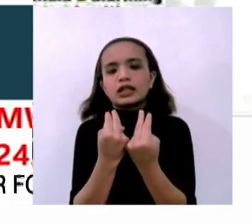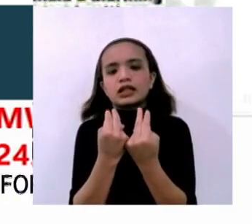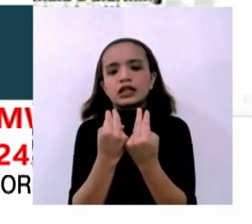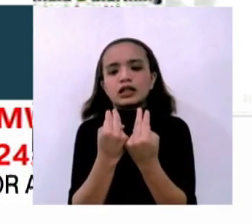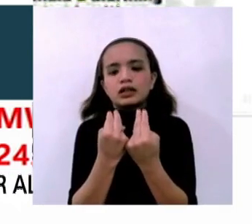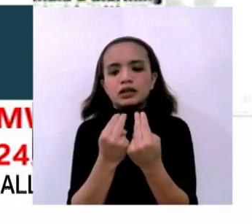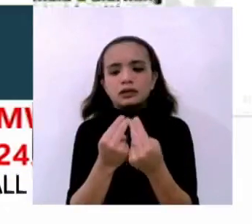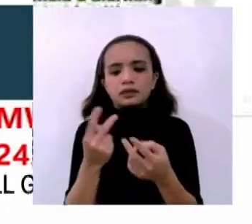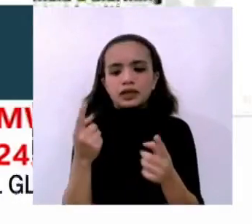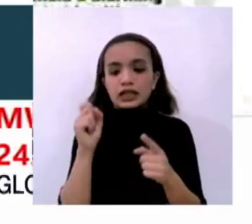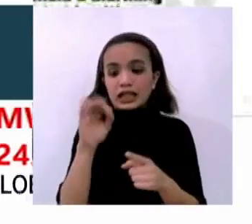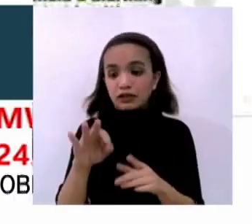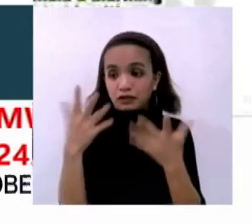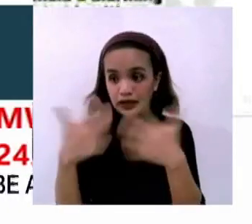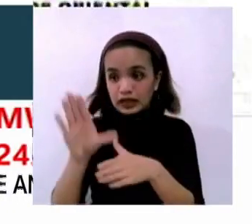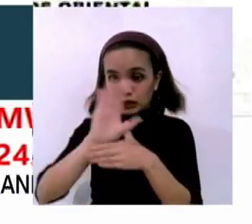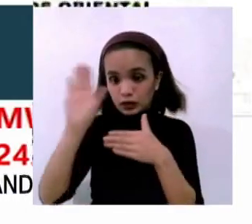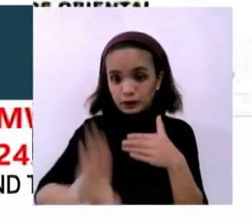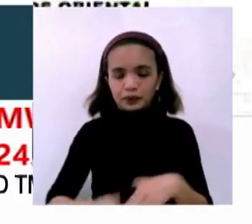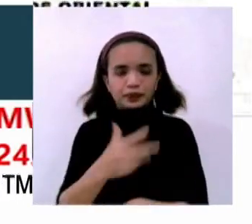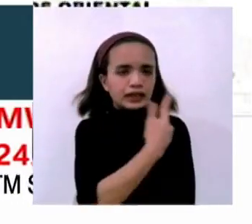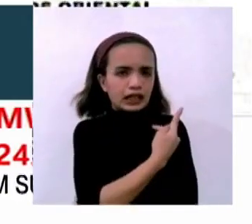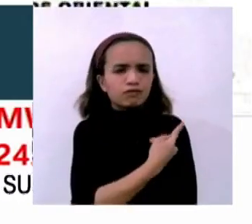pag vaccinated and the like.